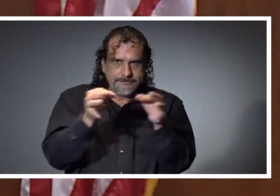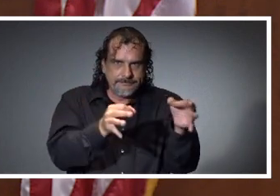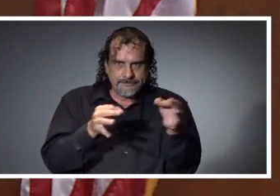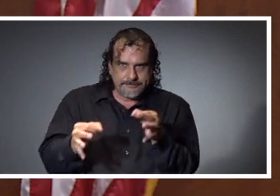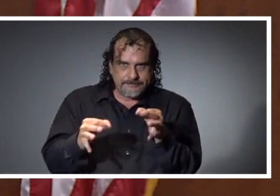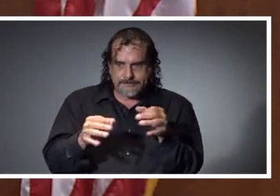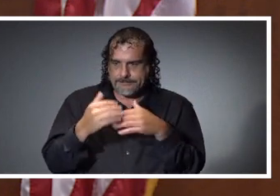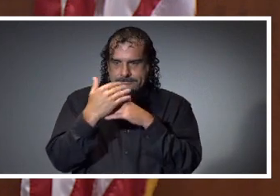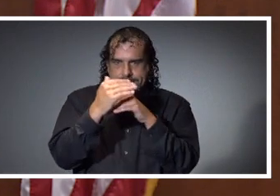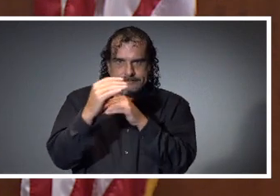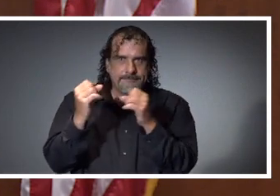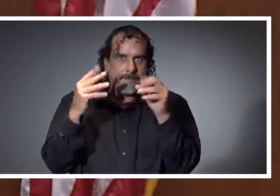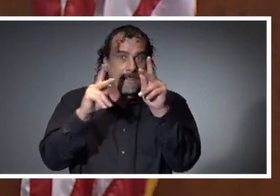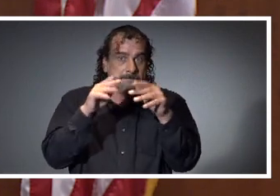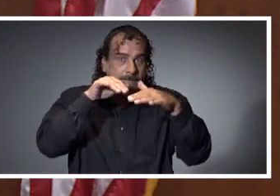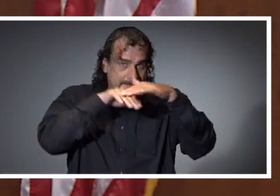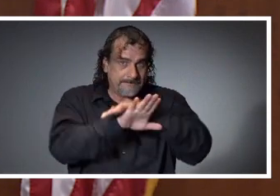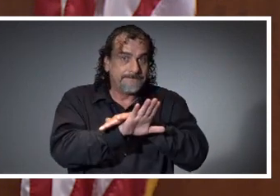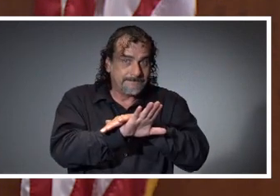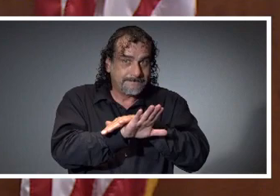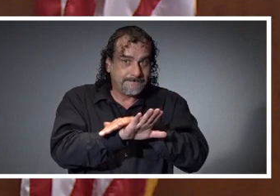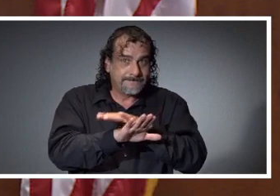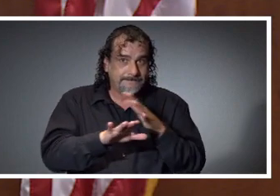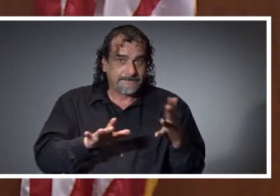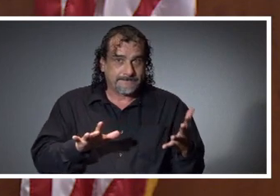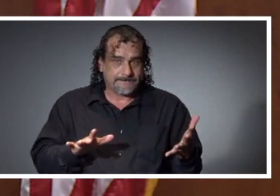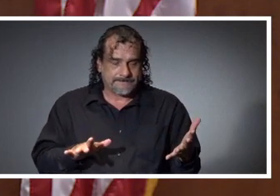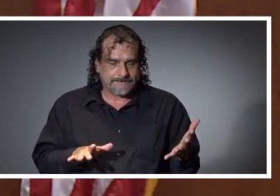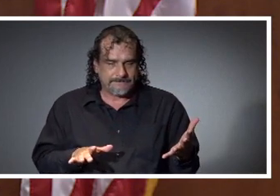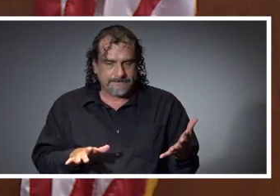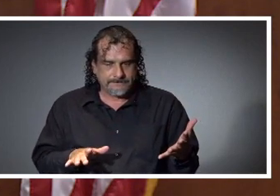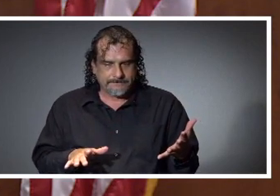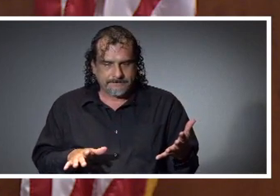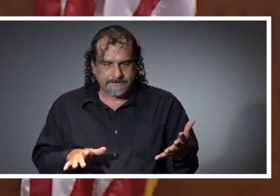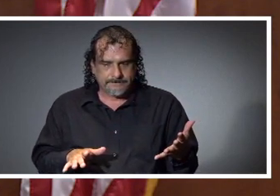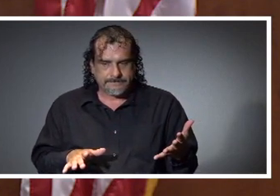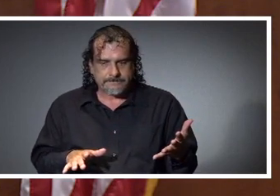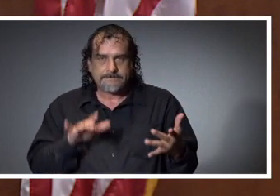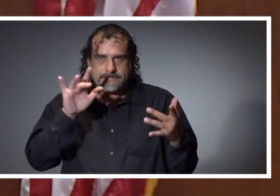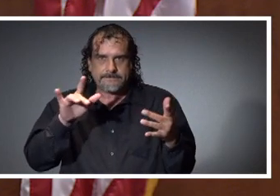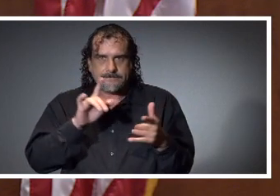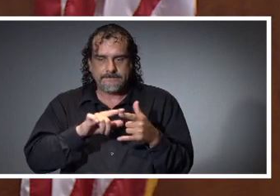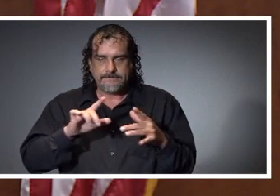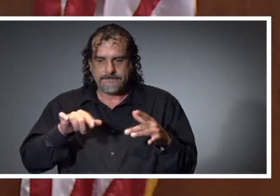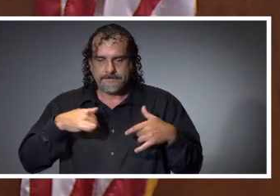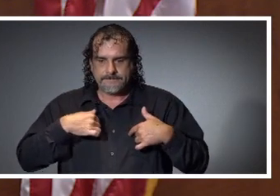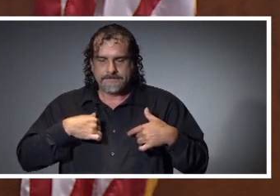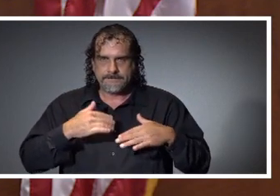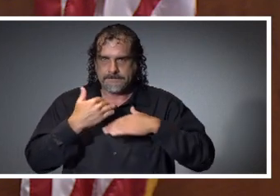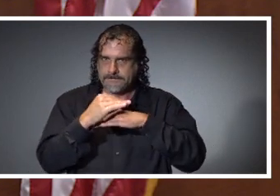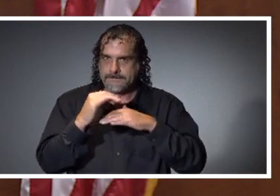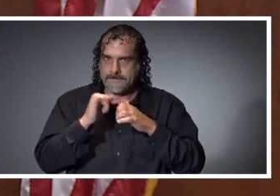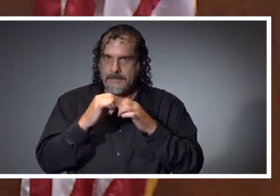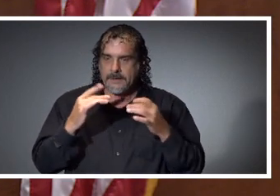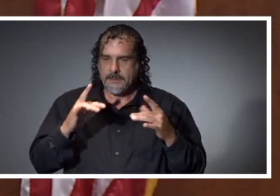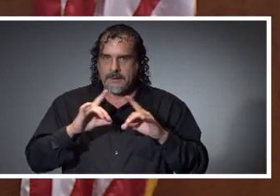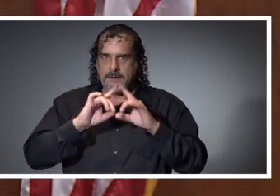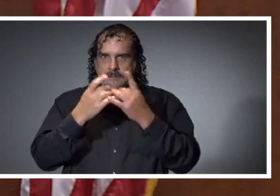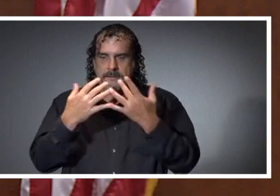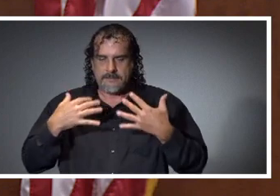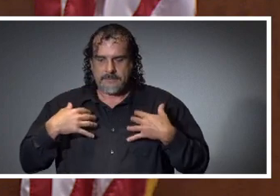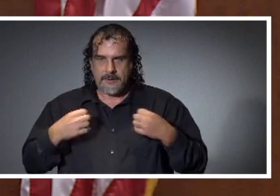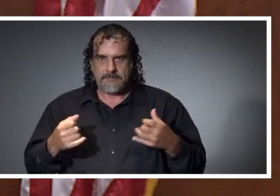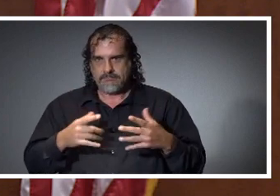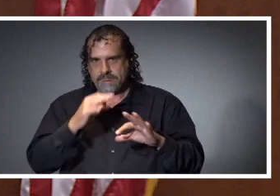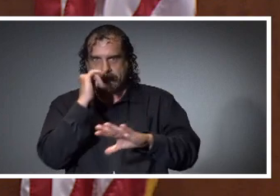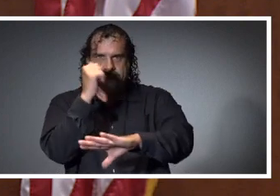crowd size, because that's more of the real public health issue in addition to that